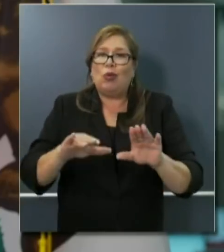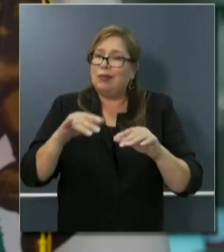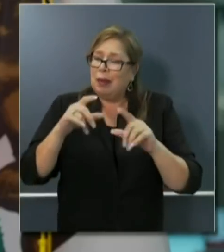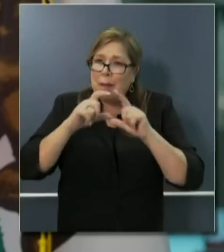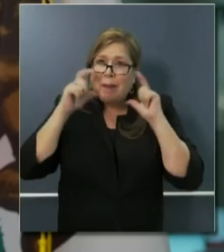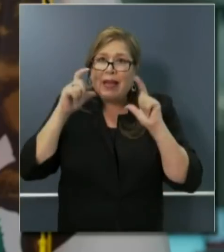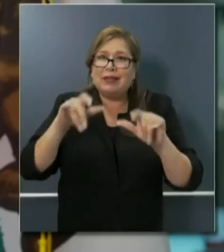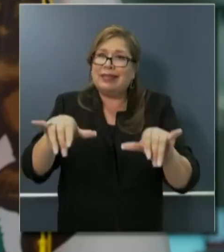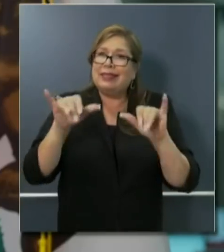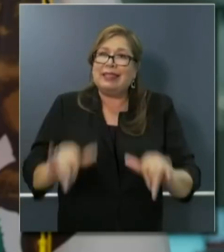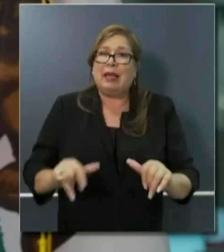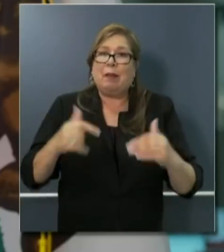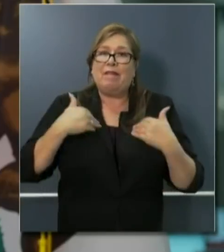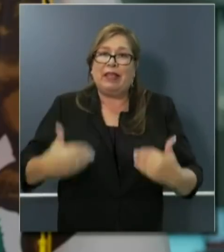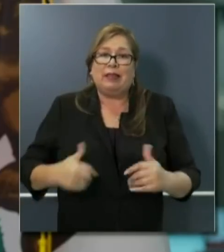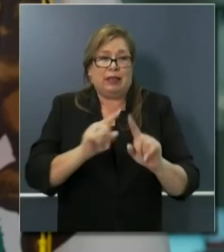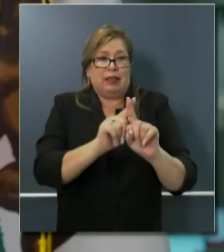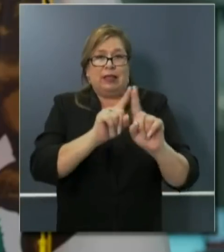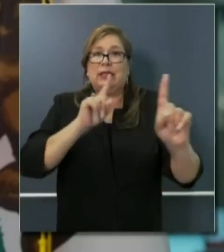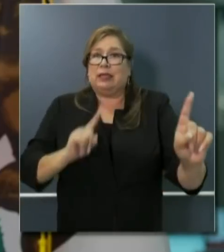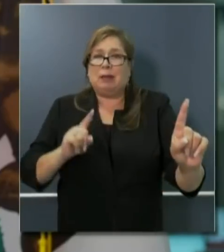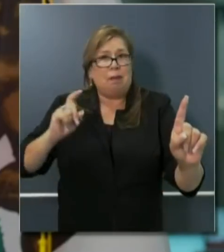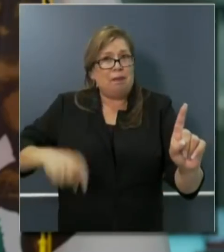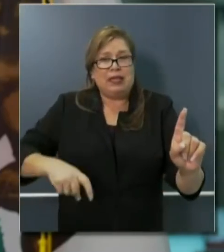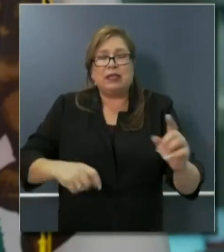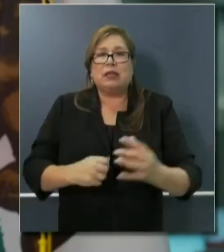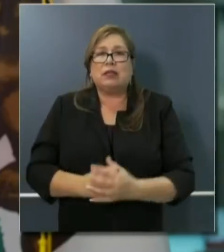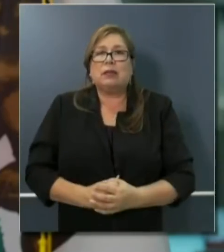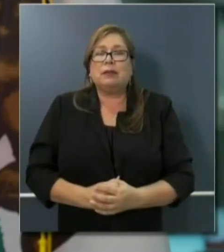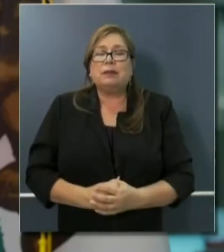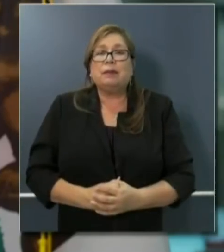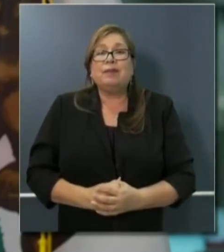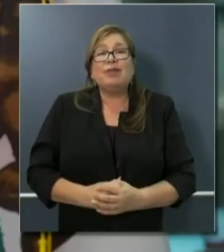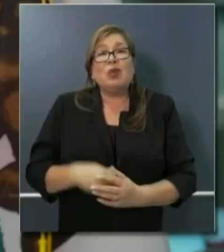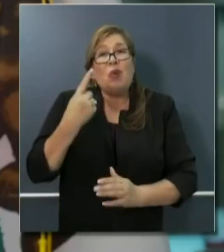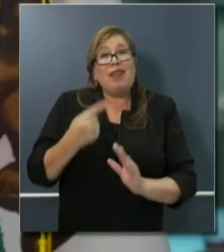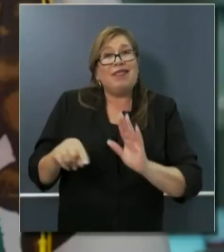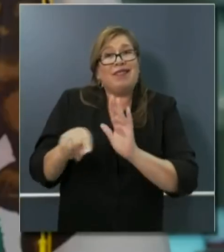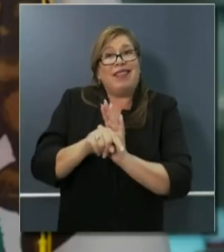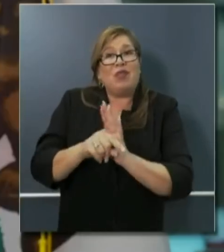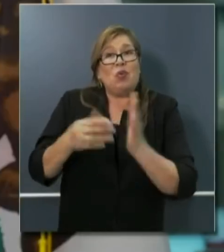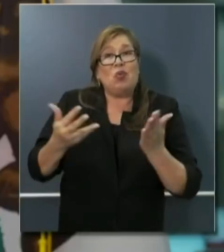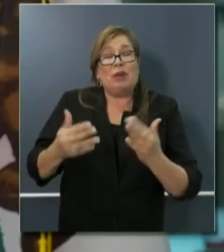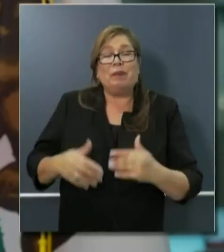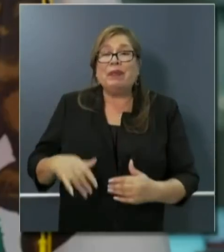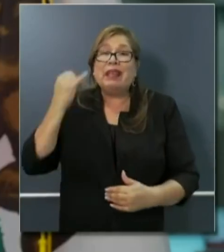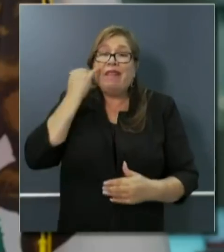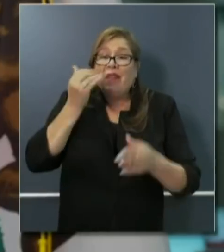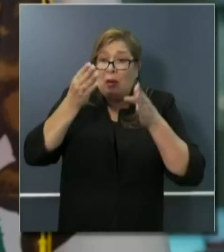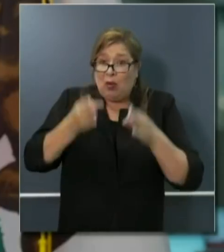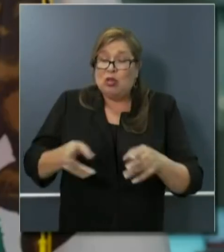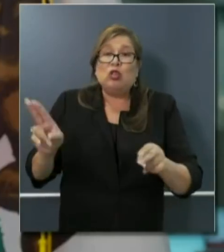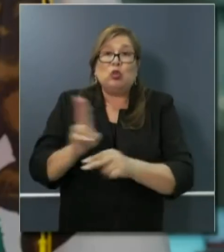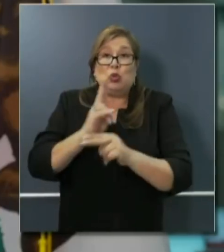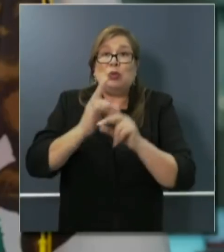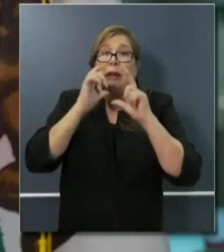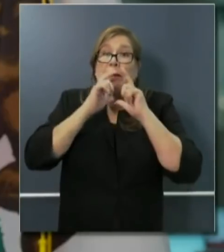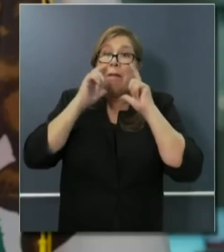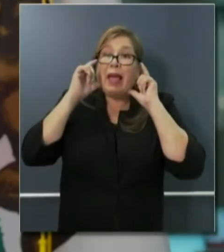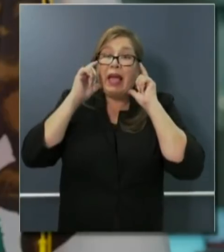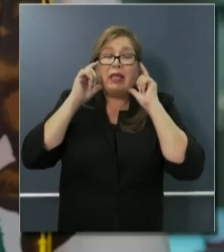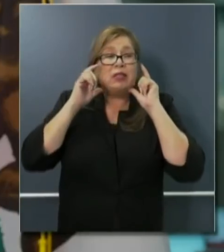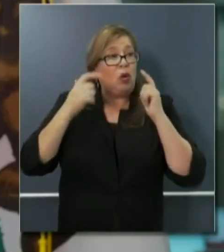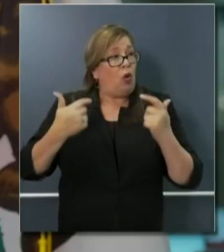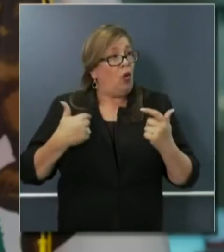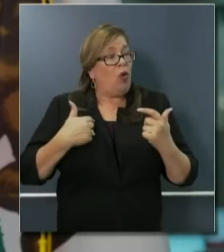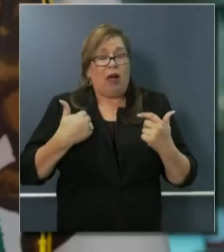speak about the potential downfalls, which we also must acknowledge, they can be that if people have these masks on, they feel